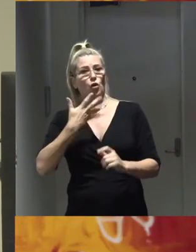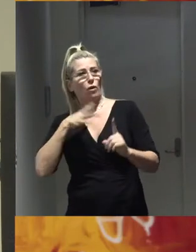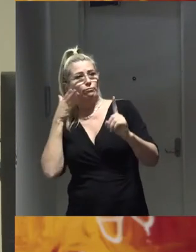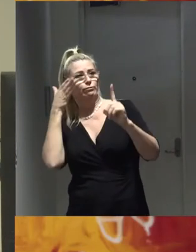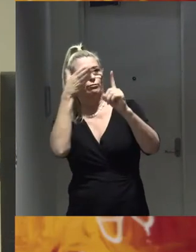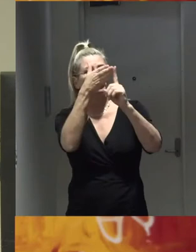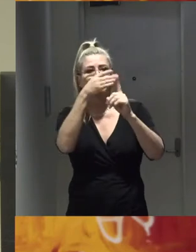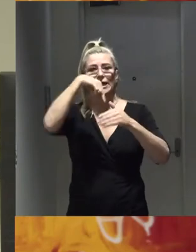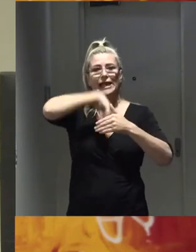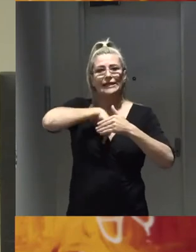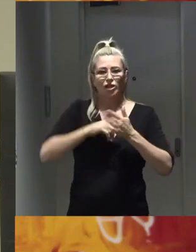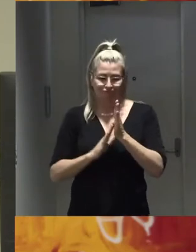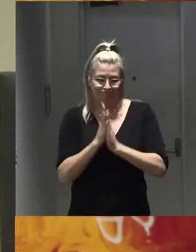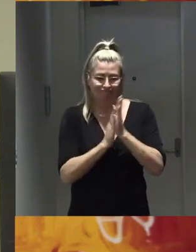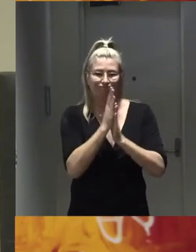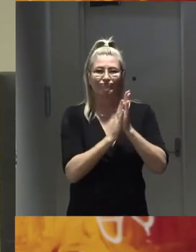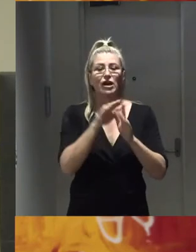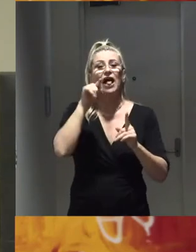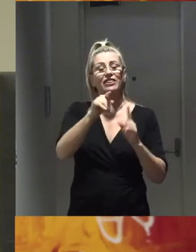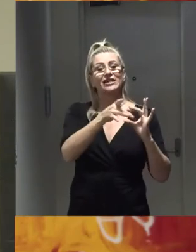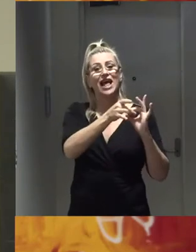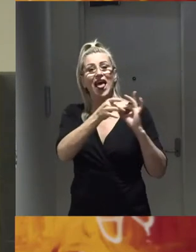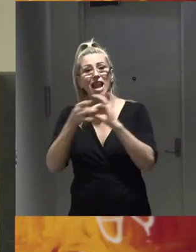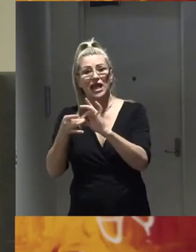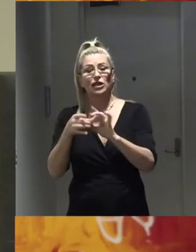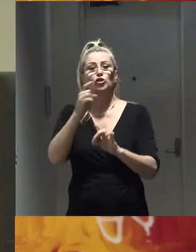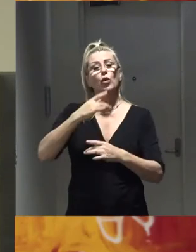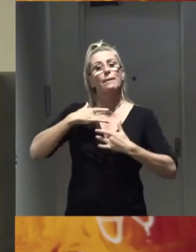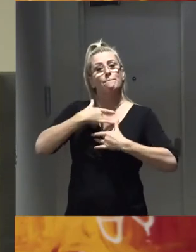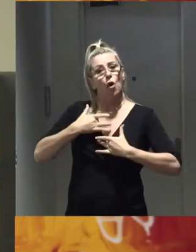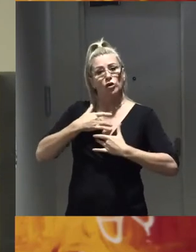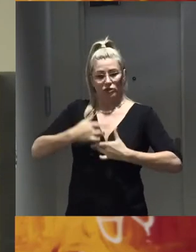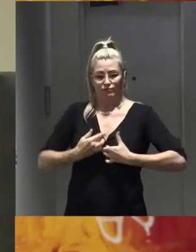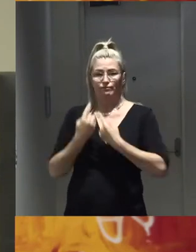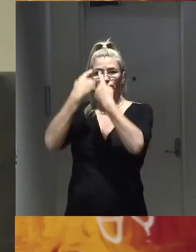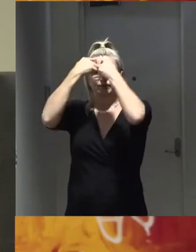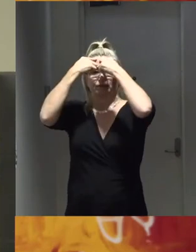inner drives are intimately linked to our emotions and how we think.